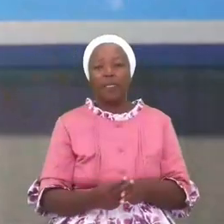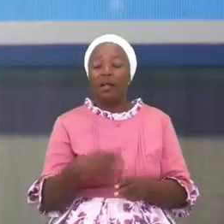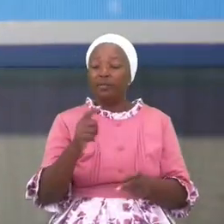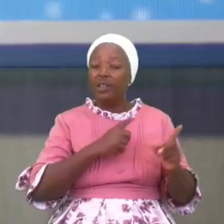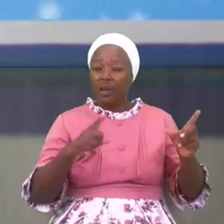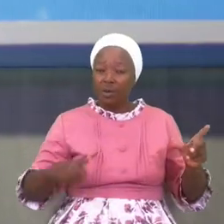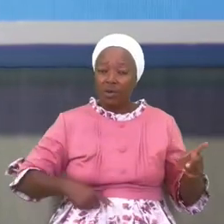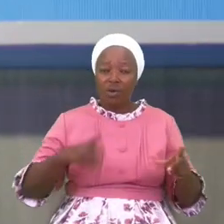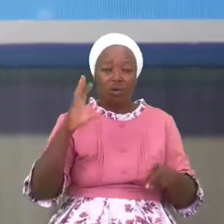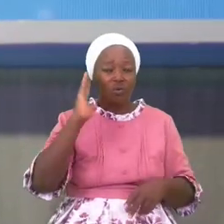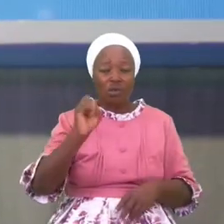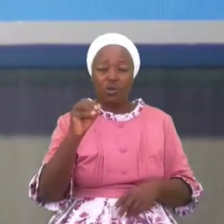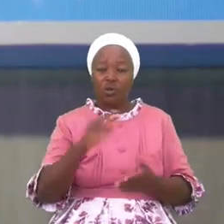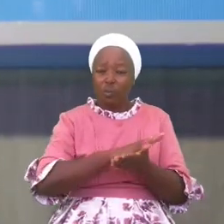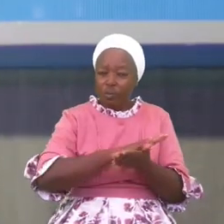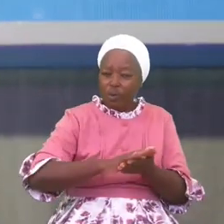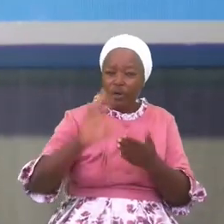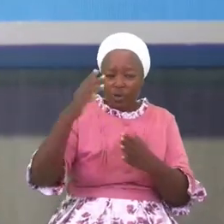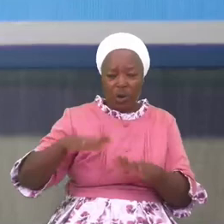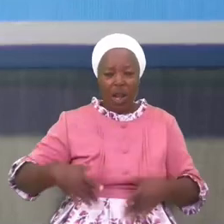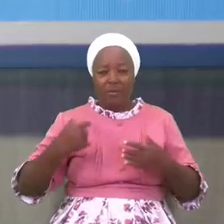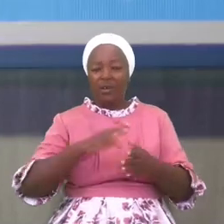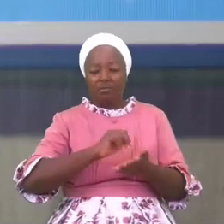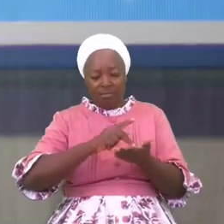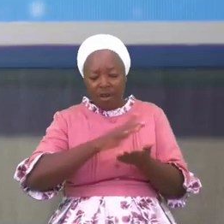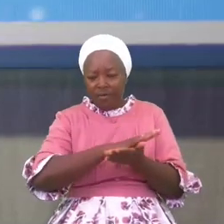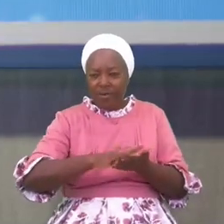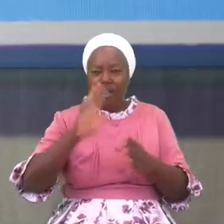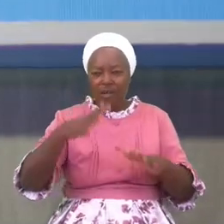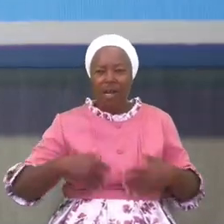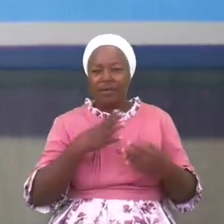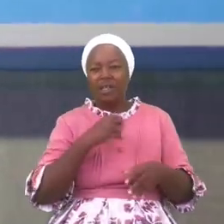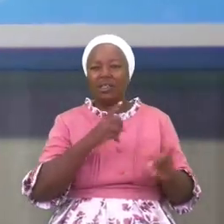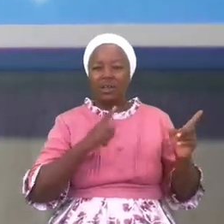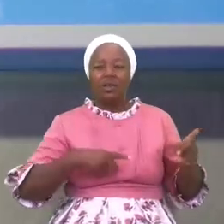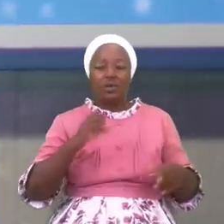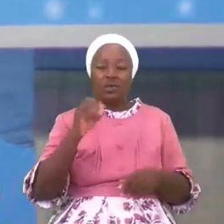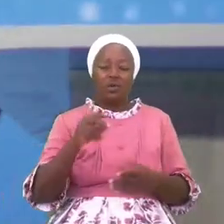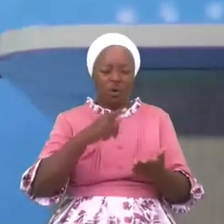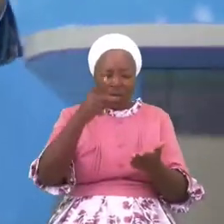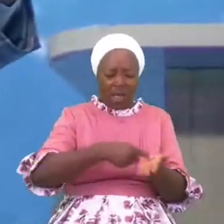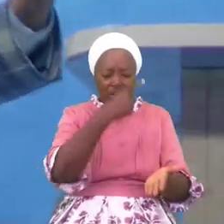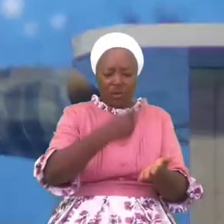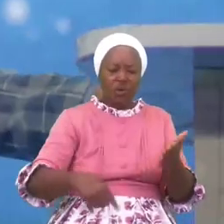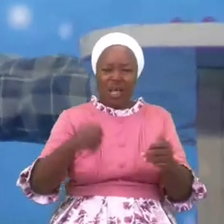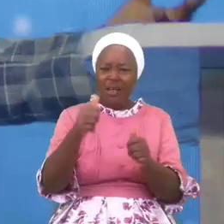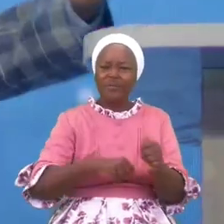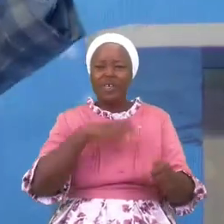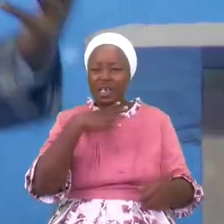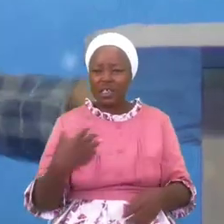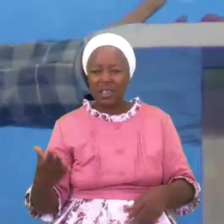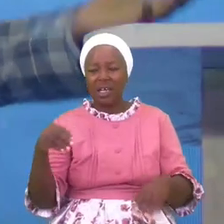and the Lord will so cancel every dirty sin in your life. You'll become a